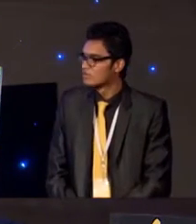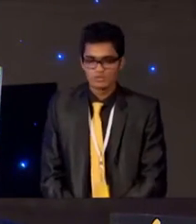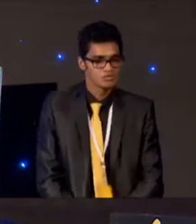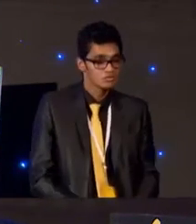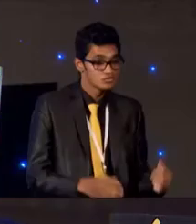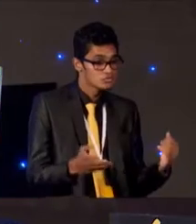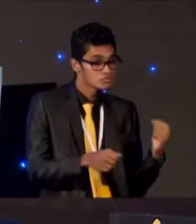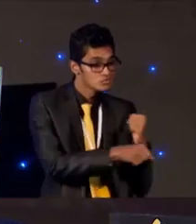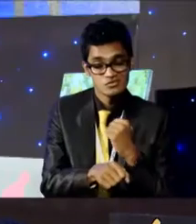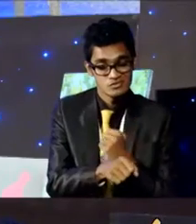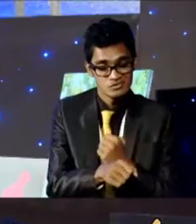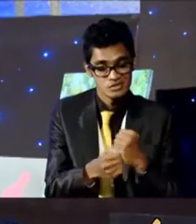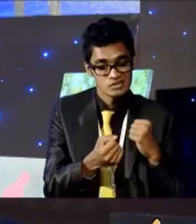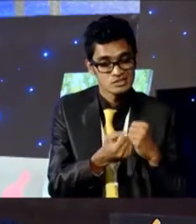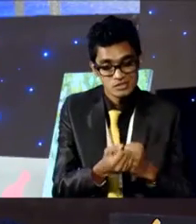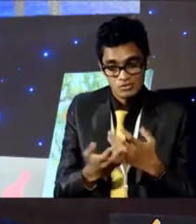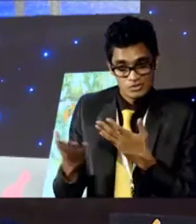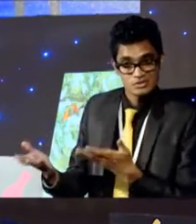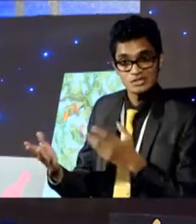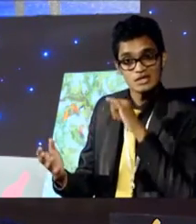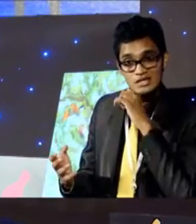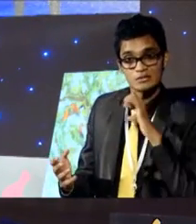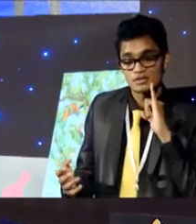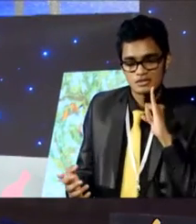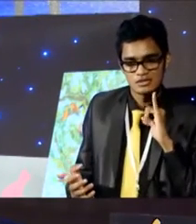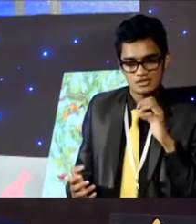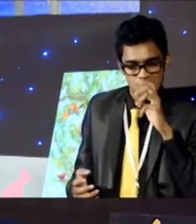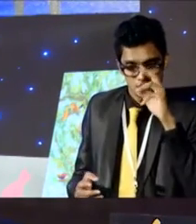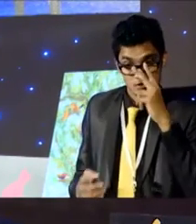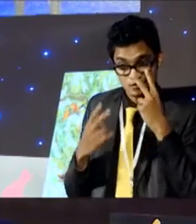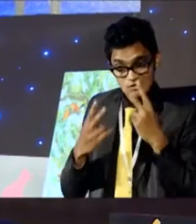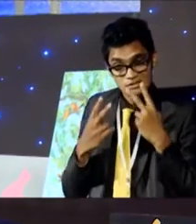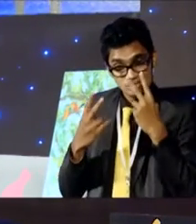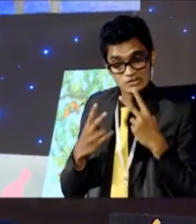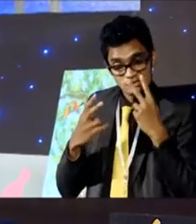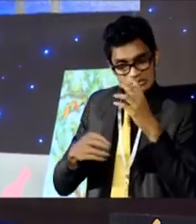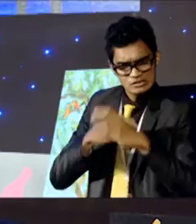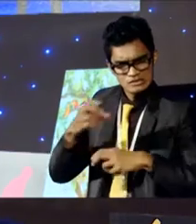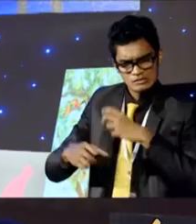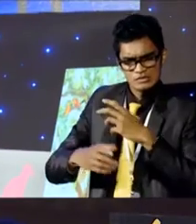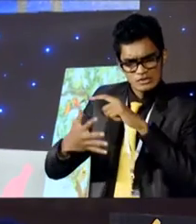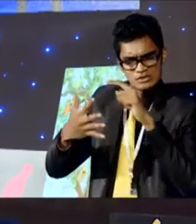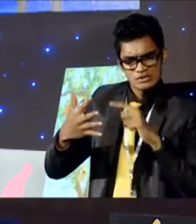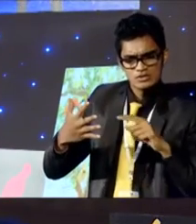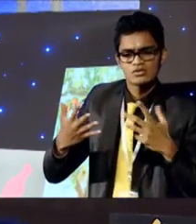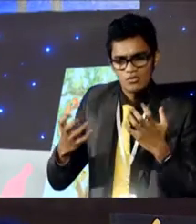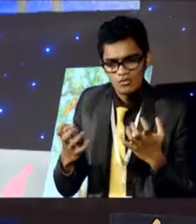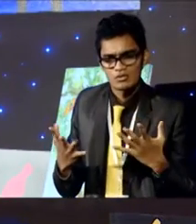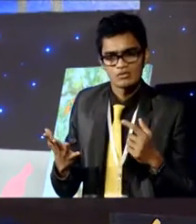to identify the kind of jobs that we can hire them for, and they source and train them for us.